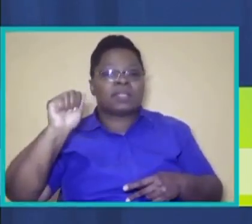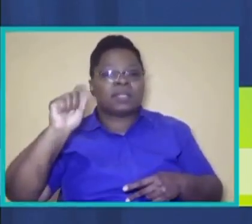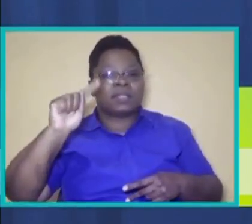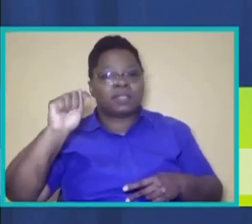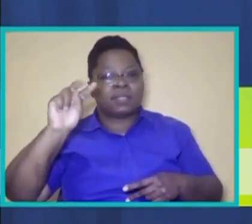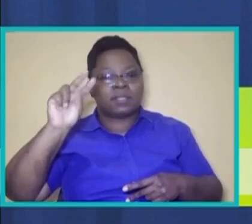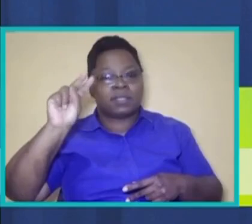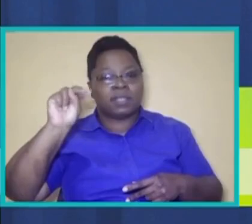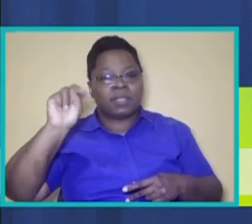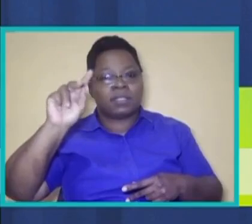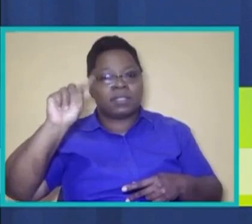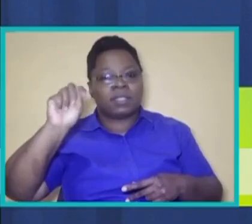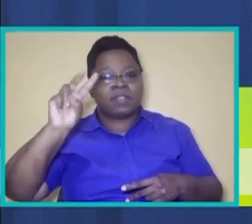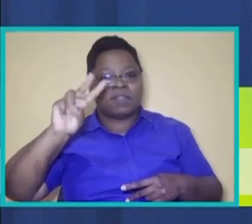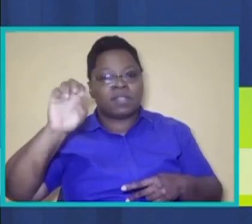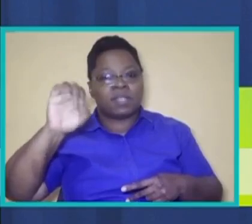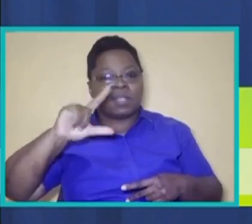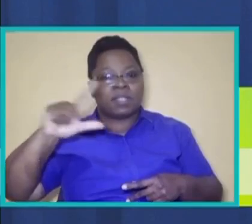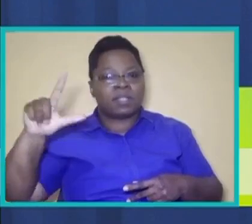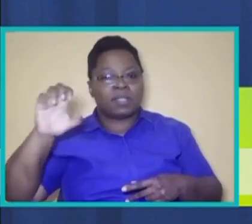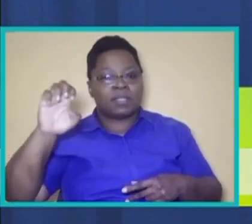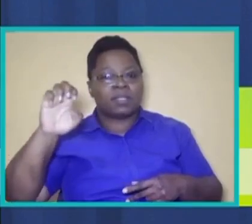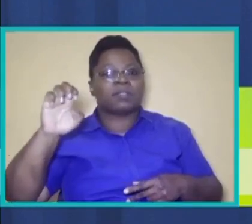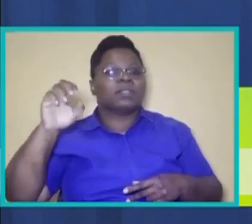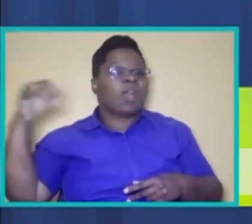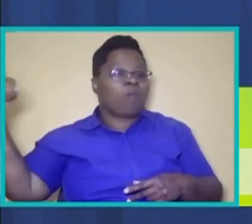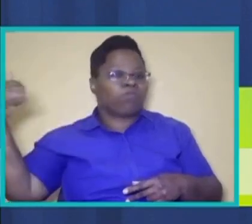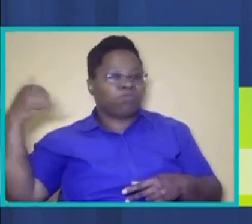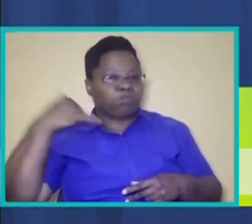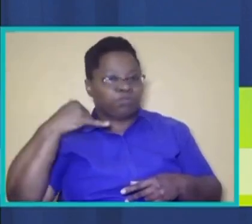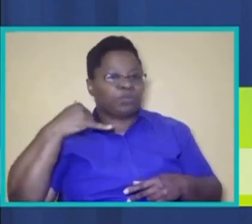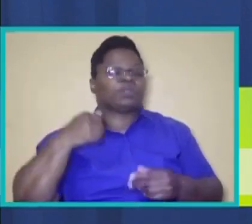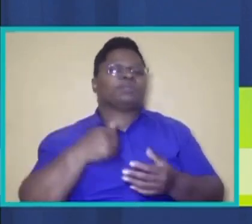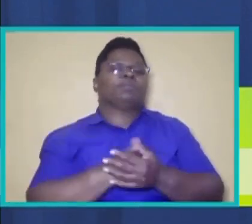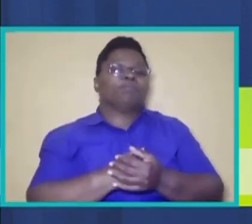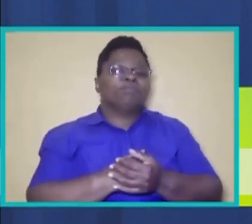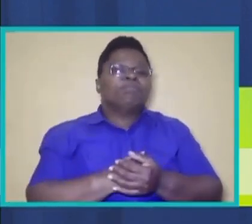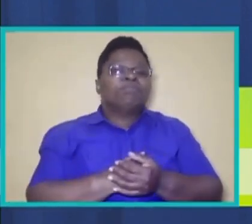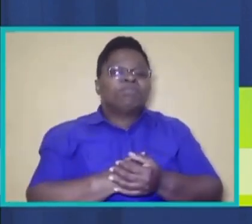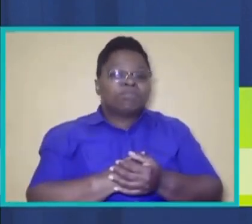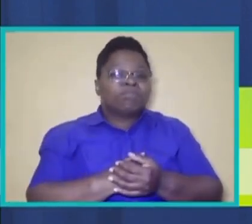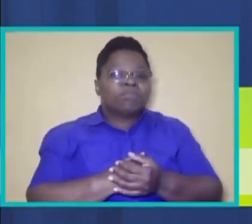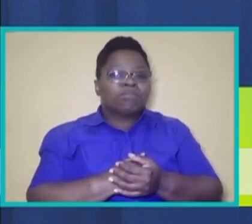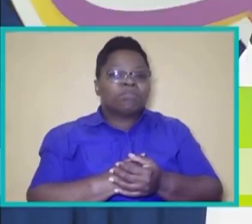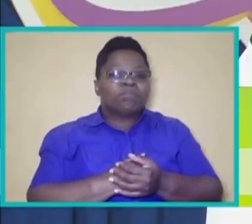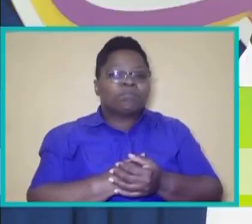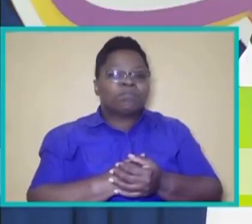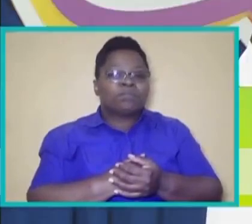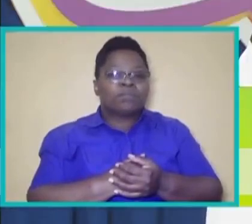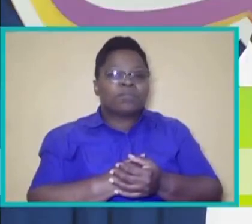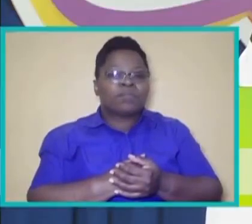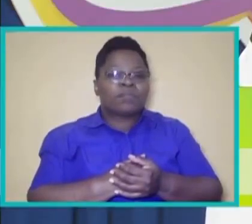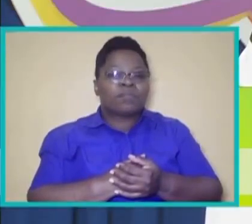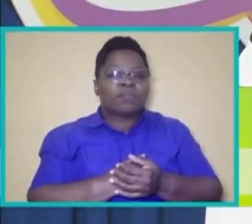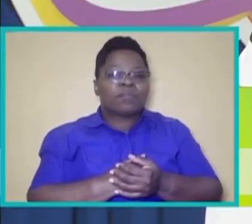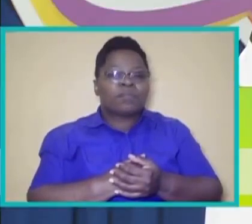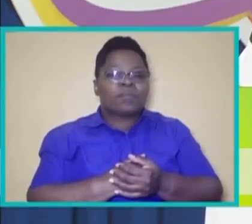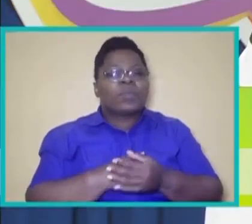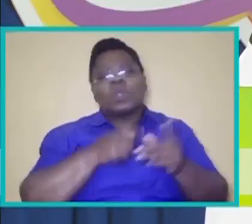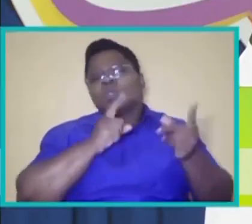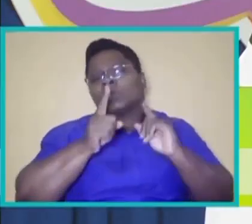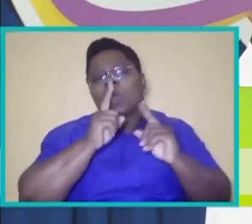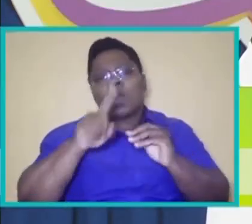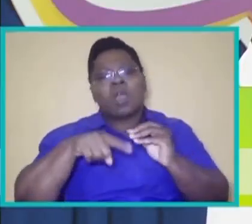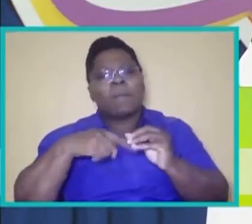evening, panel. Listen, as we speak about teacher training there, I thought about that and the way we train